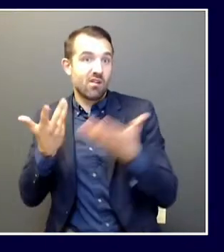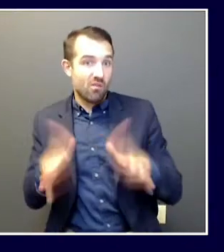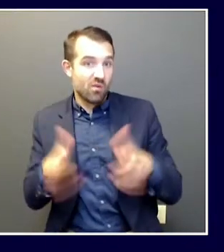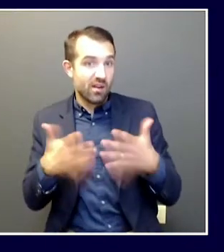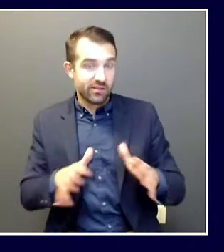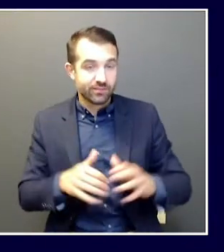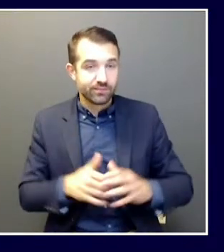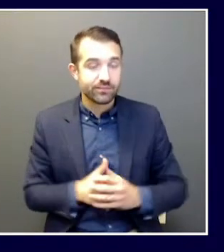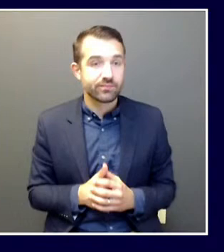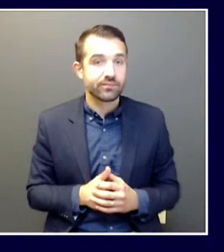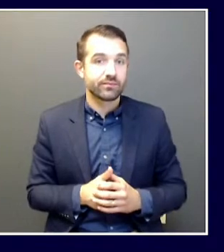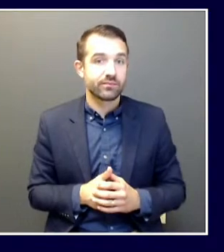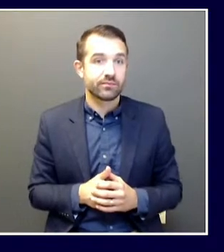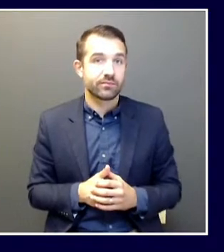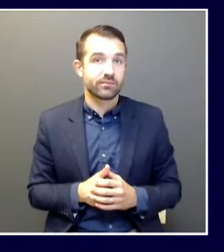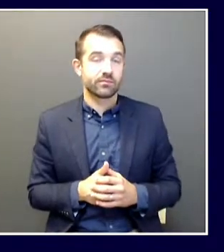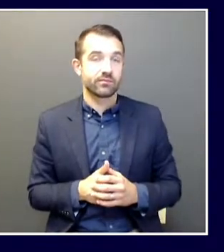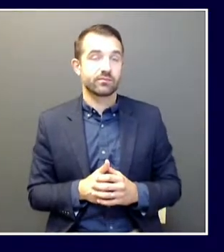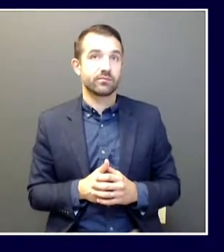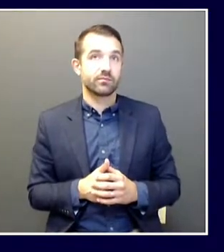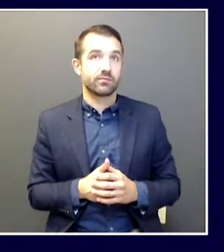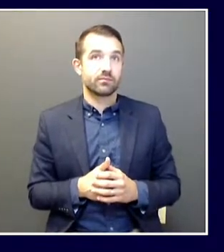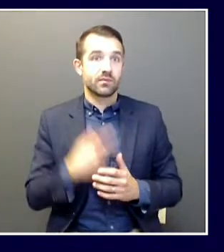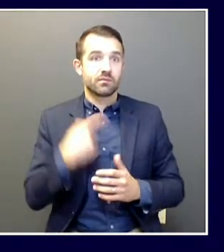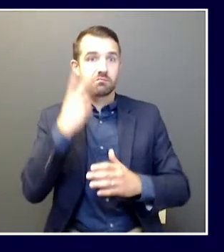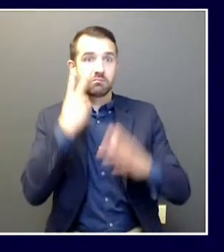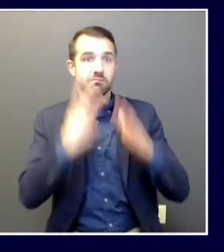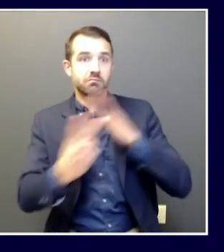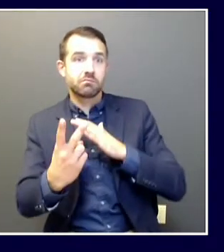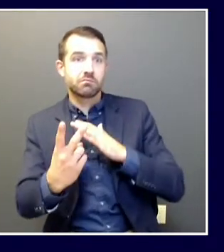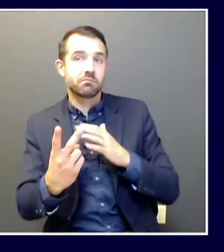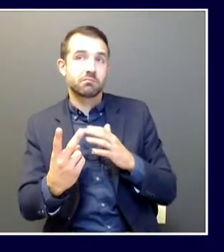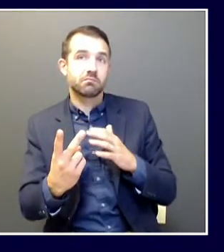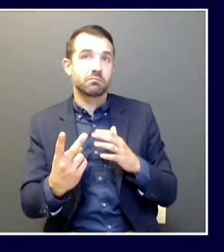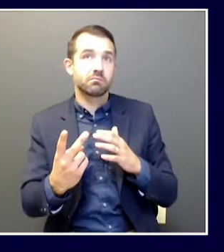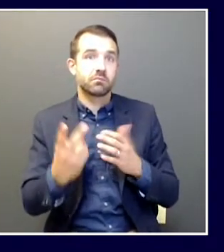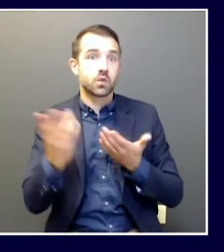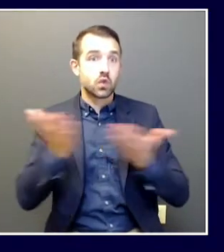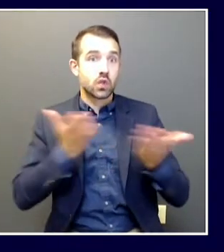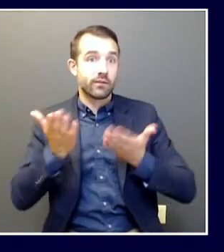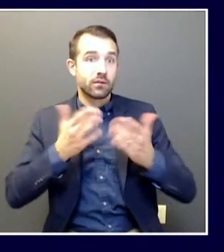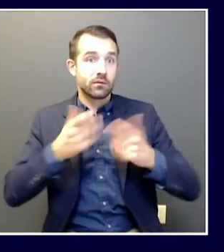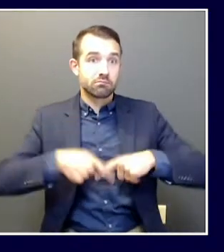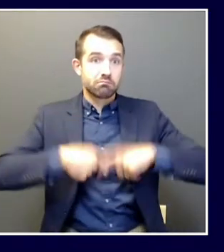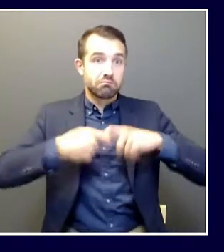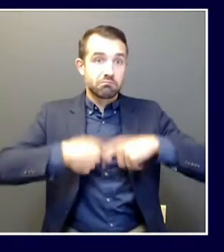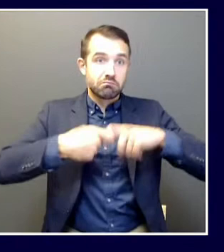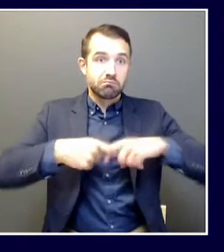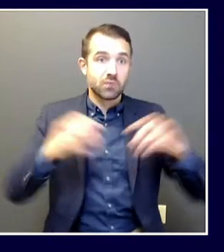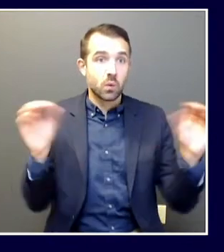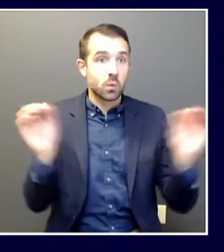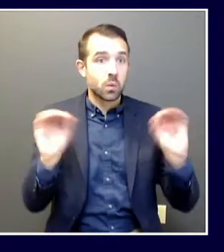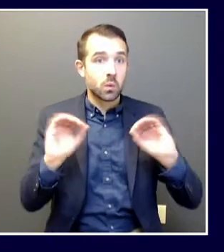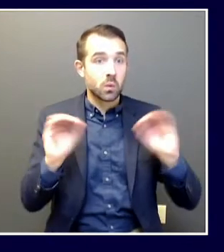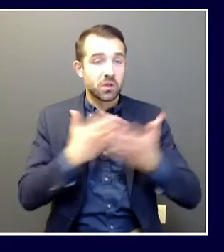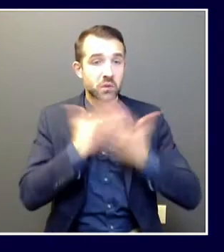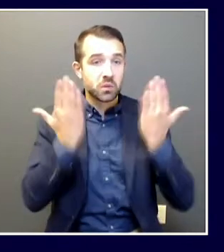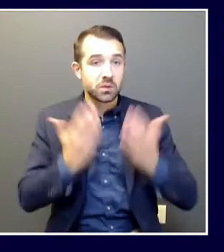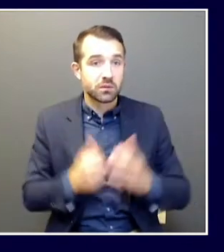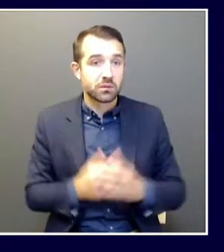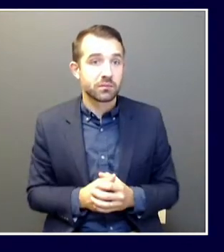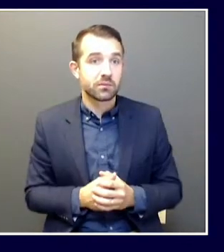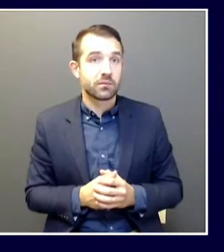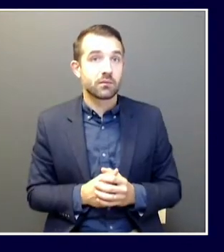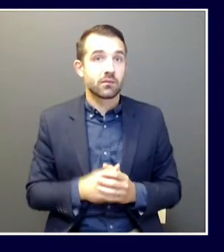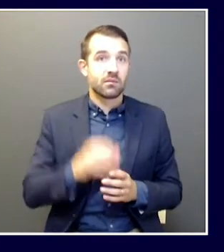hearing. They say they don't anticipate any interruption in services, even if the remaining 4.5% decide to leave,